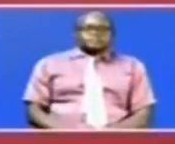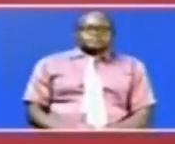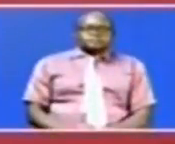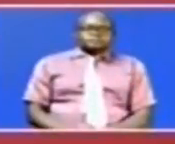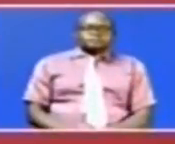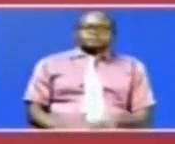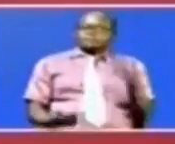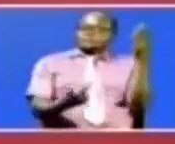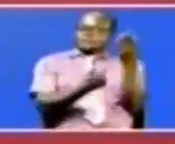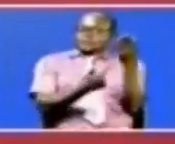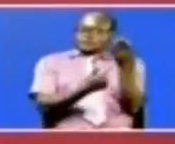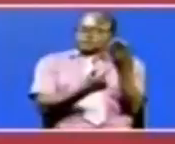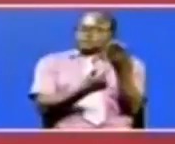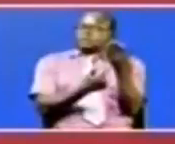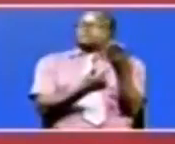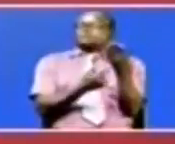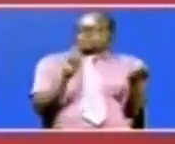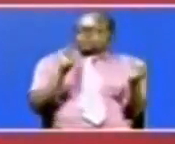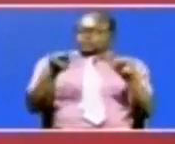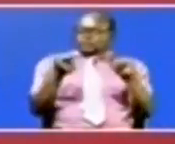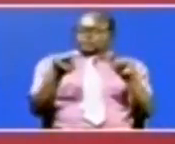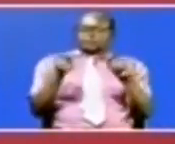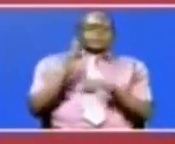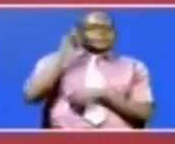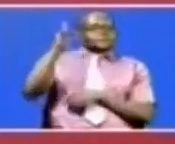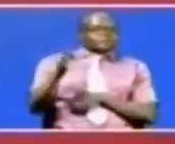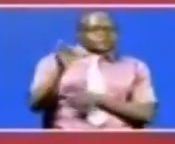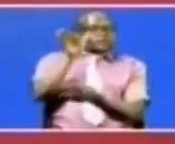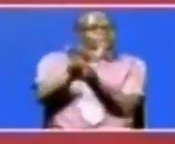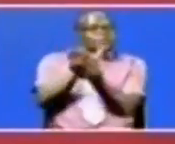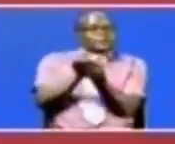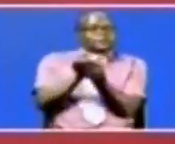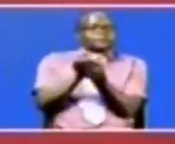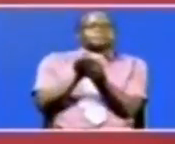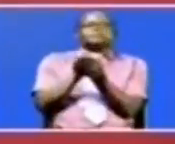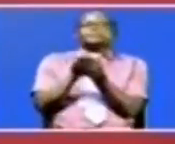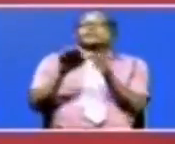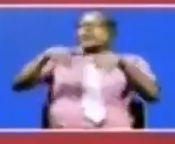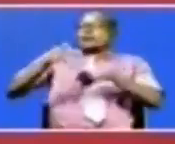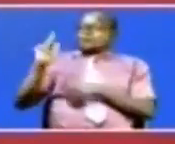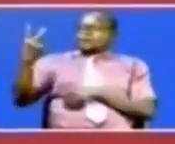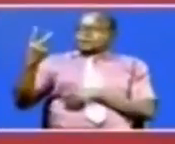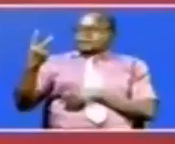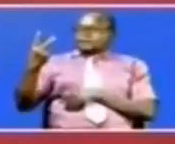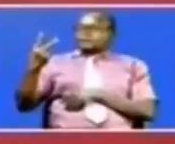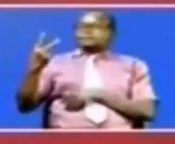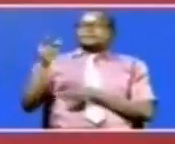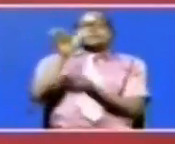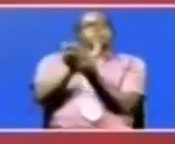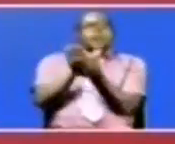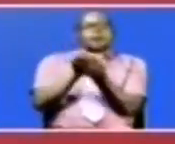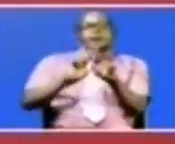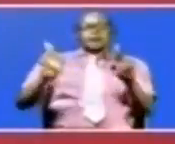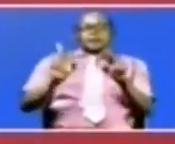Banking and technology has been touted as a game changer and the future of banking. Tonight we tell you how Kenya's second largest bank is positioning